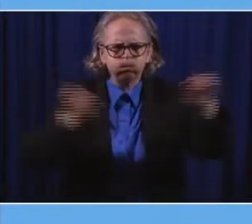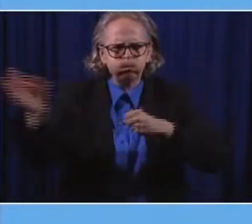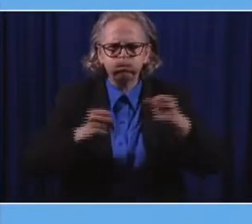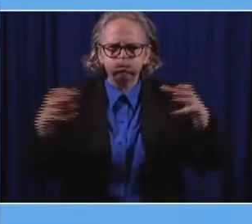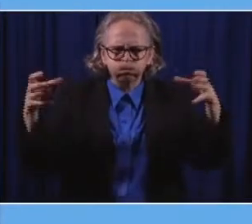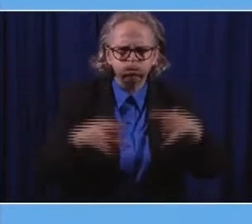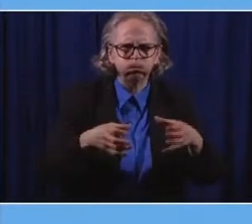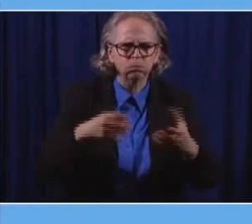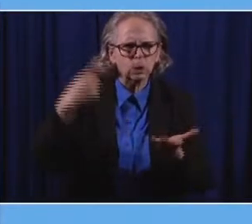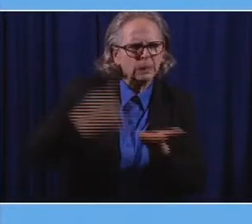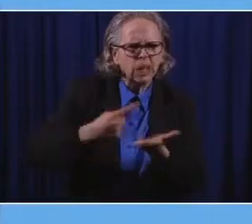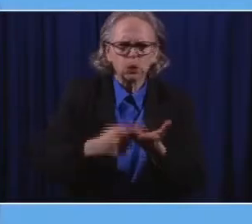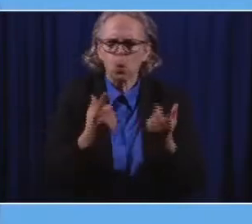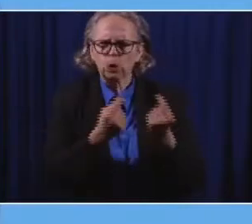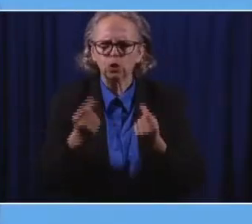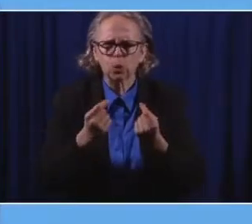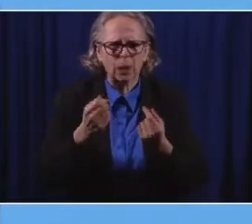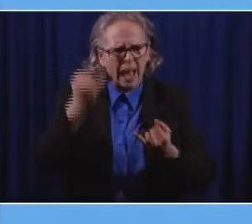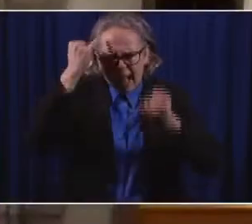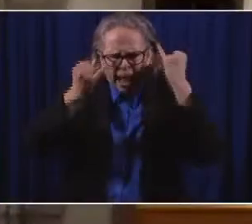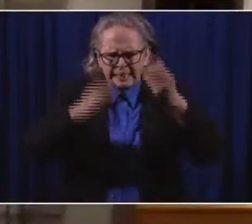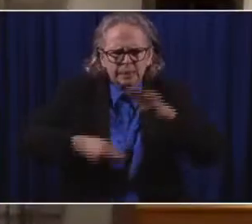we'll exchange ideas.